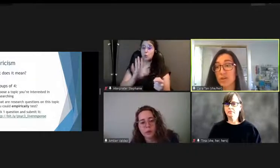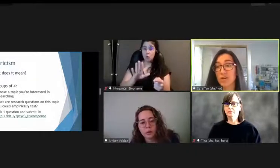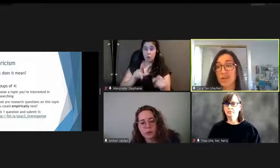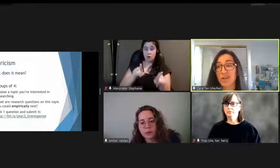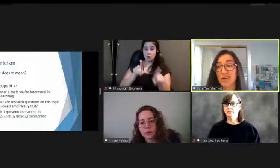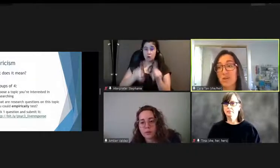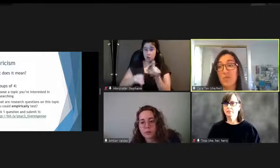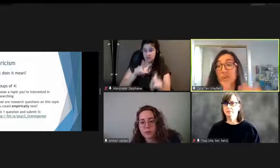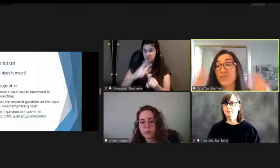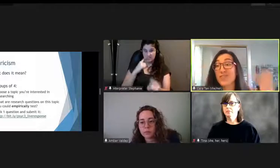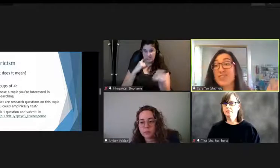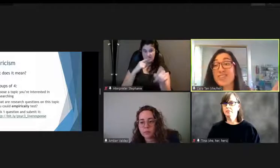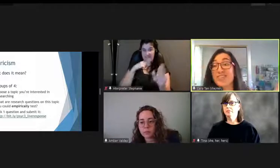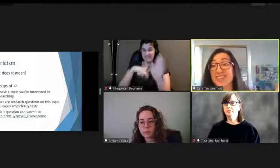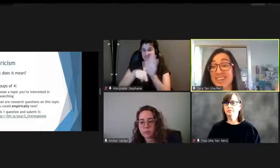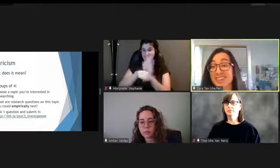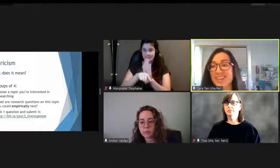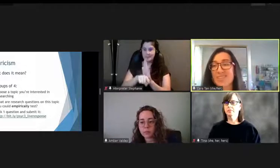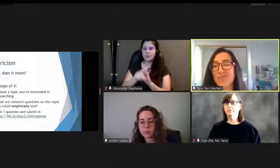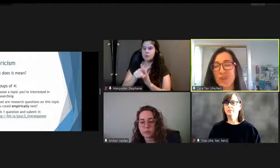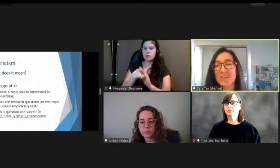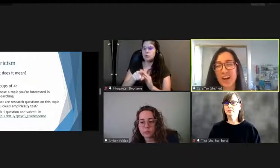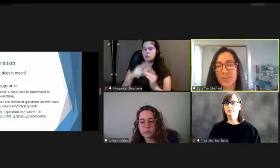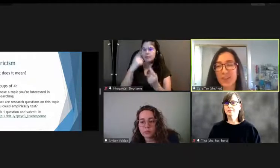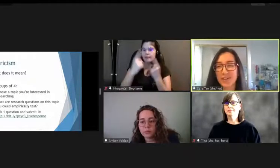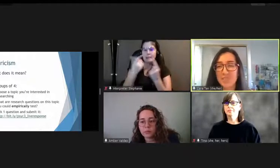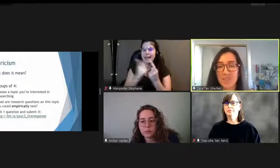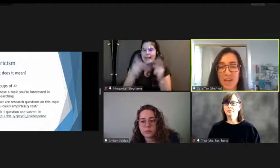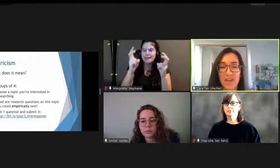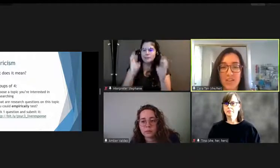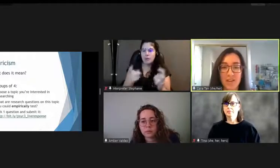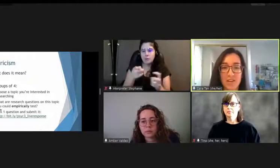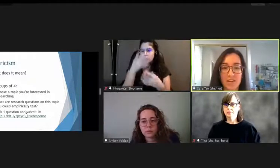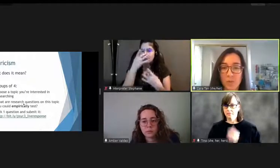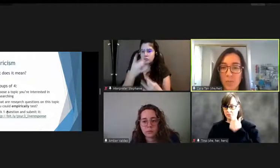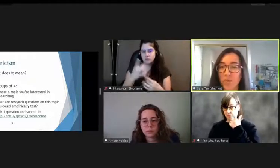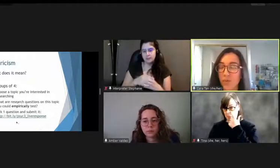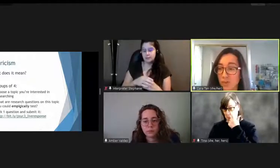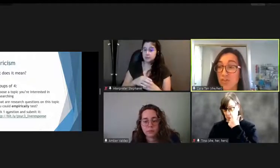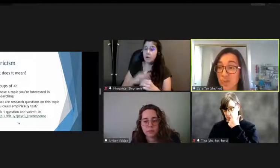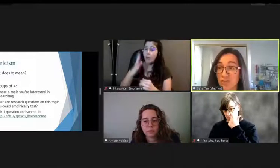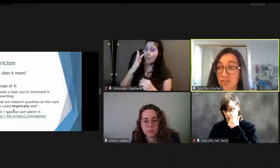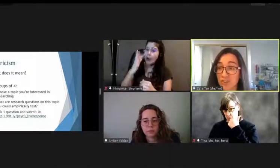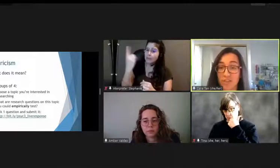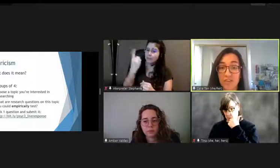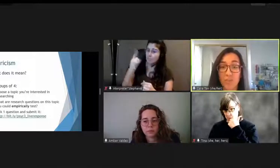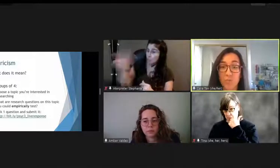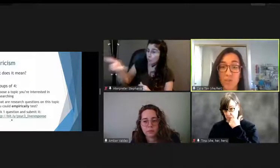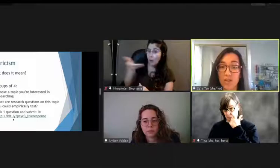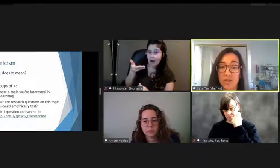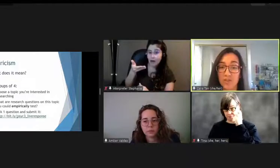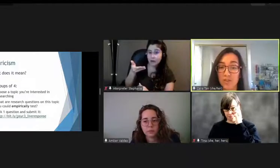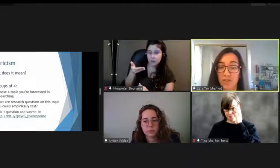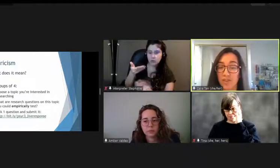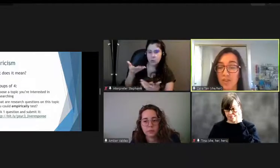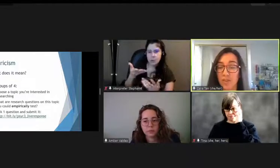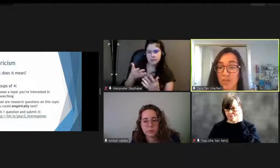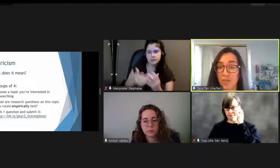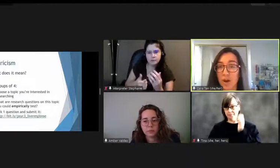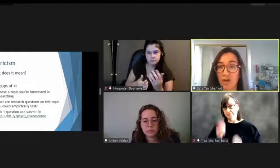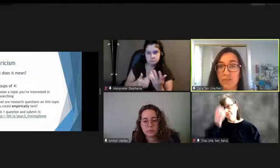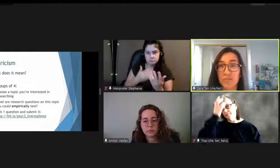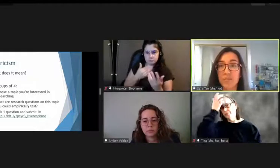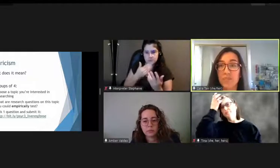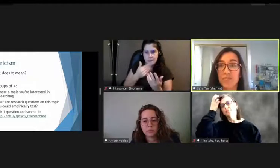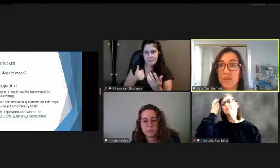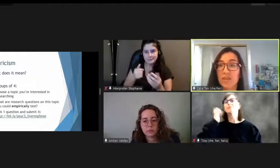Or whatever you're interested in, right? Pick a topic and then come up with a research question and submit it to this